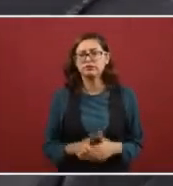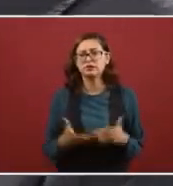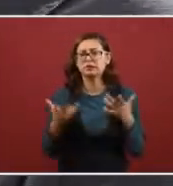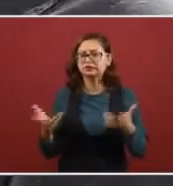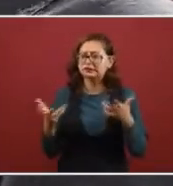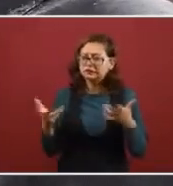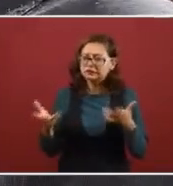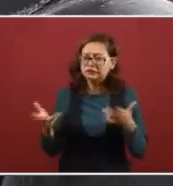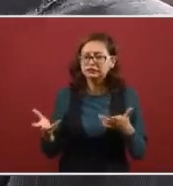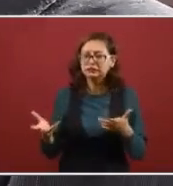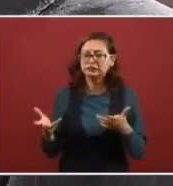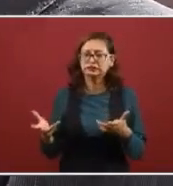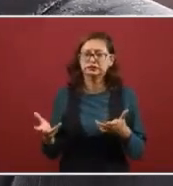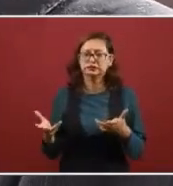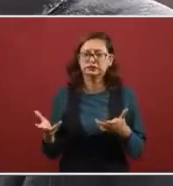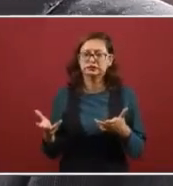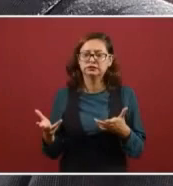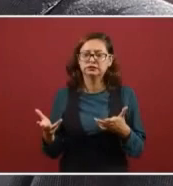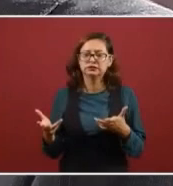is the sense that